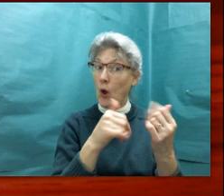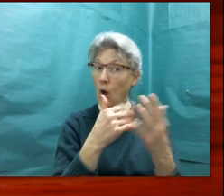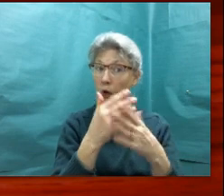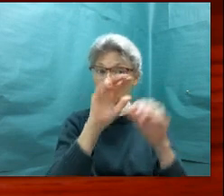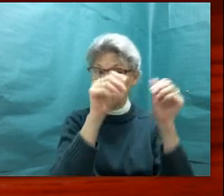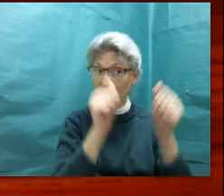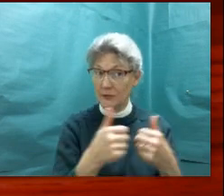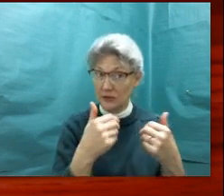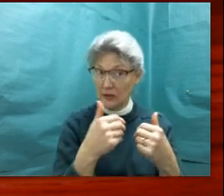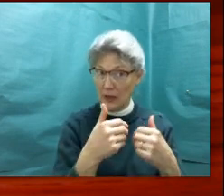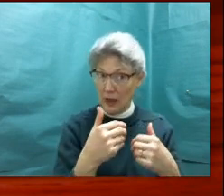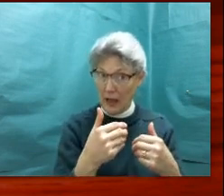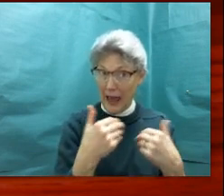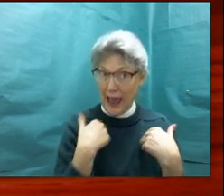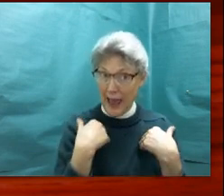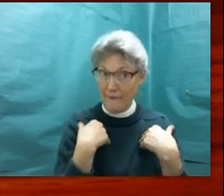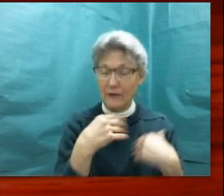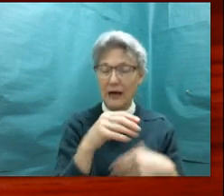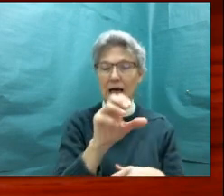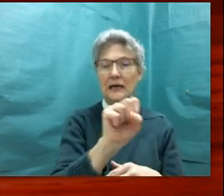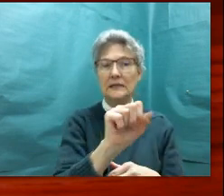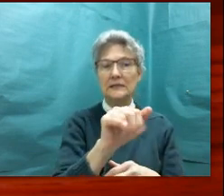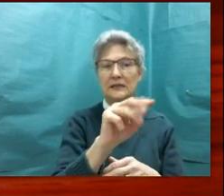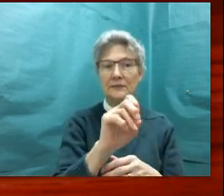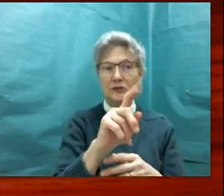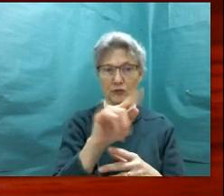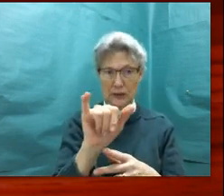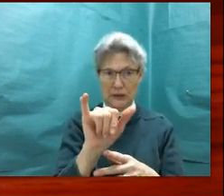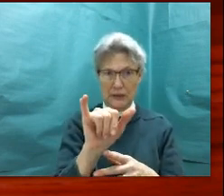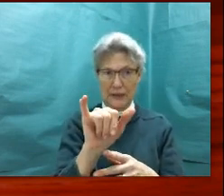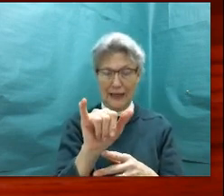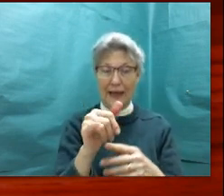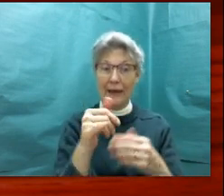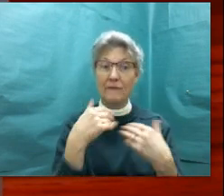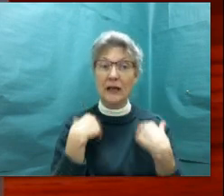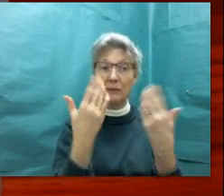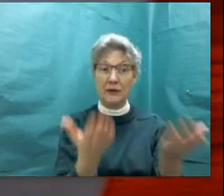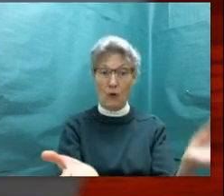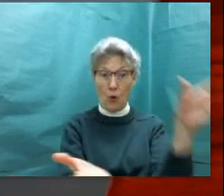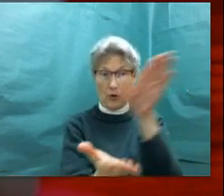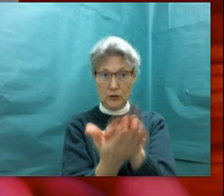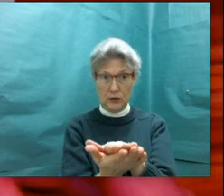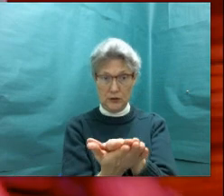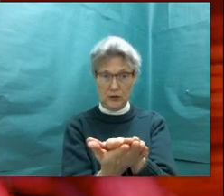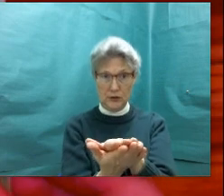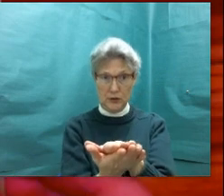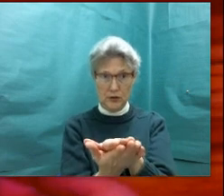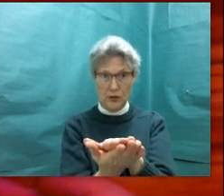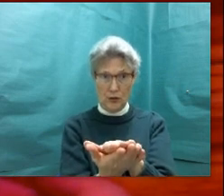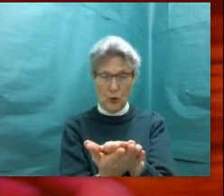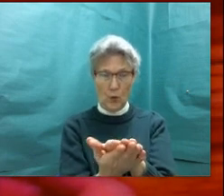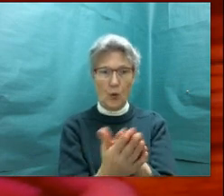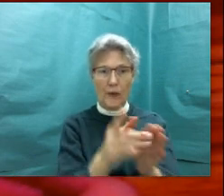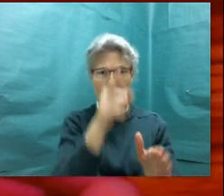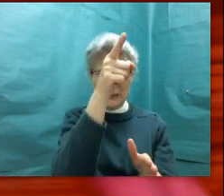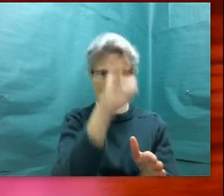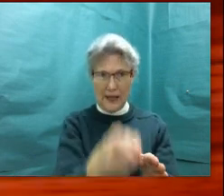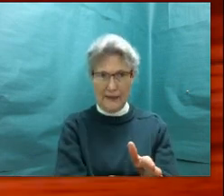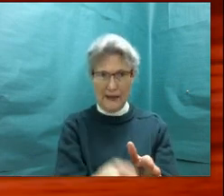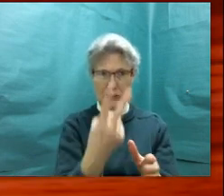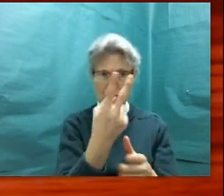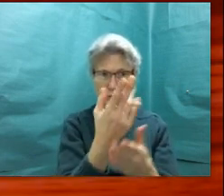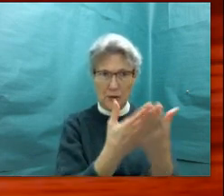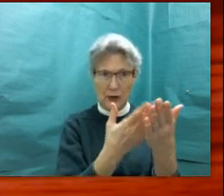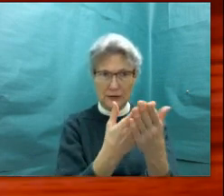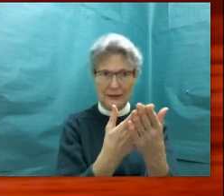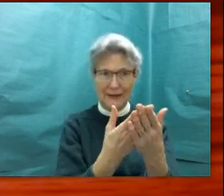line of symmetry. A shape has a line of symmetry if it can be folded where there's a line that has two parts